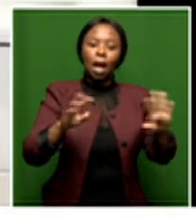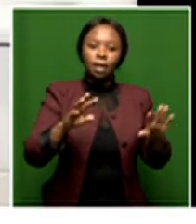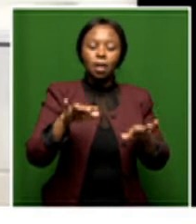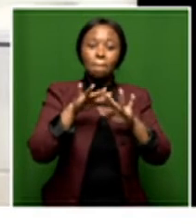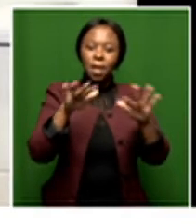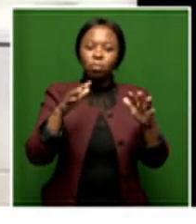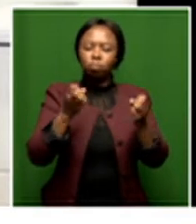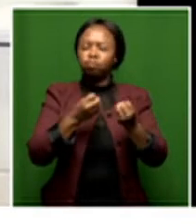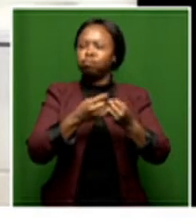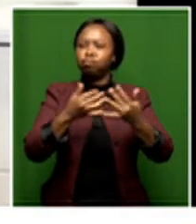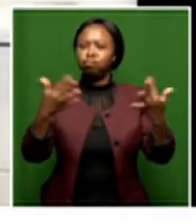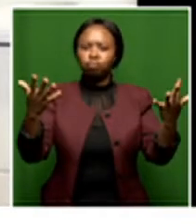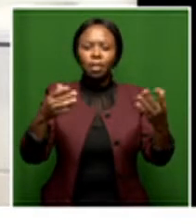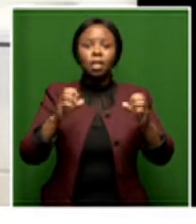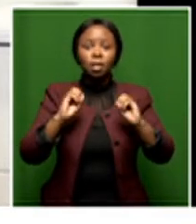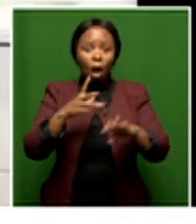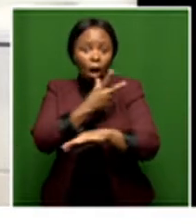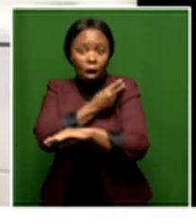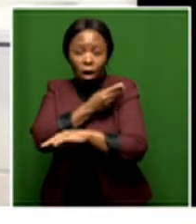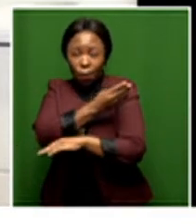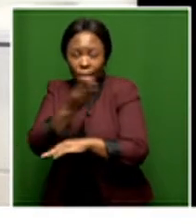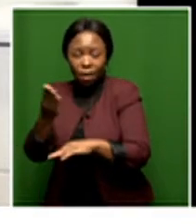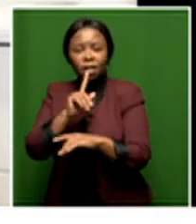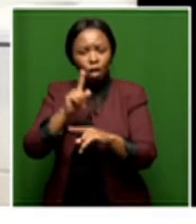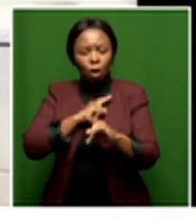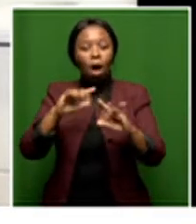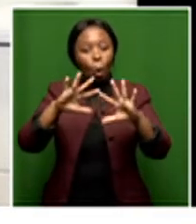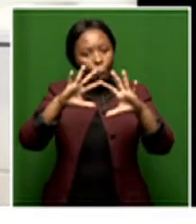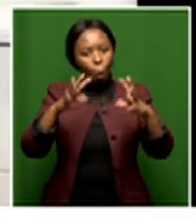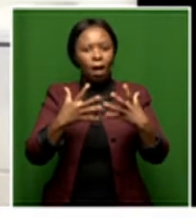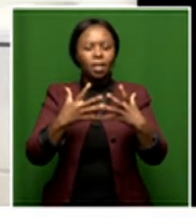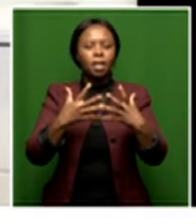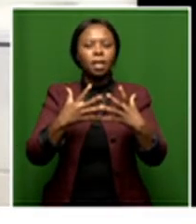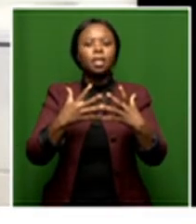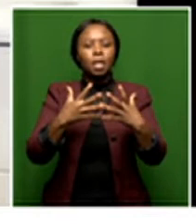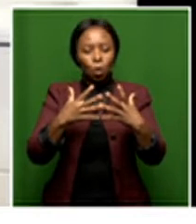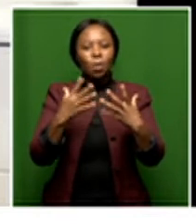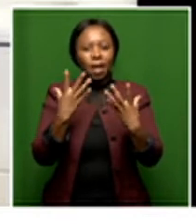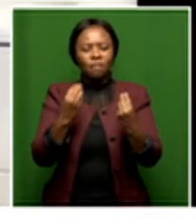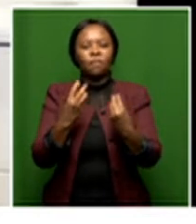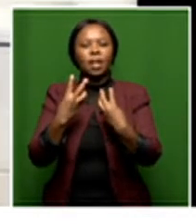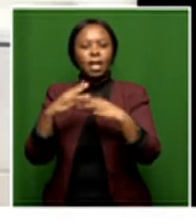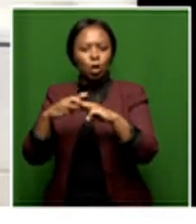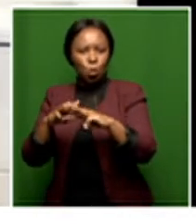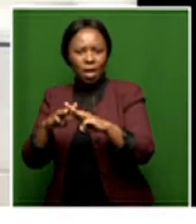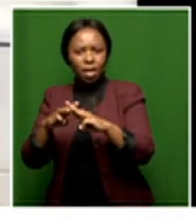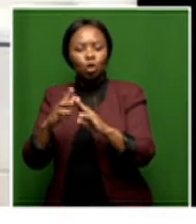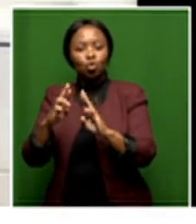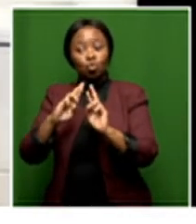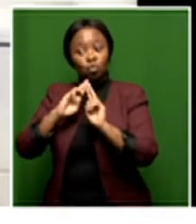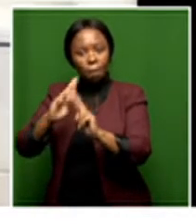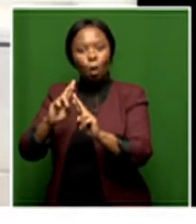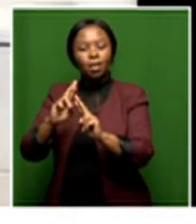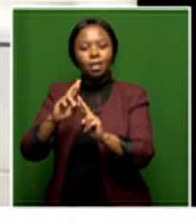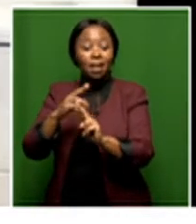and millions of people. And that's why worldwide we have a network for reporting on the safety of vaccines,